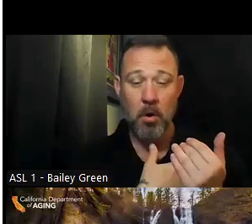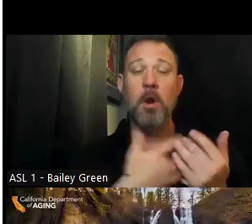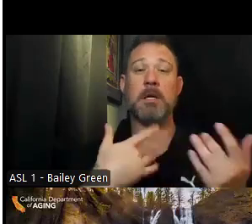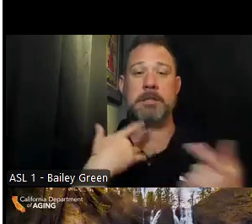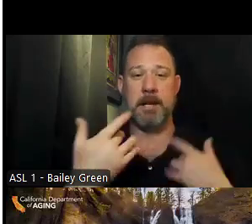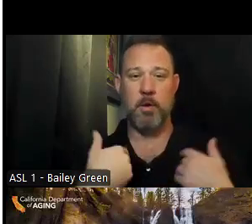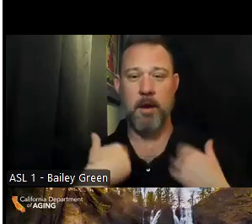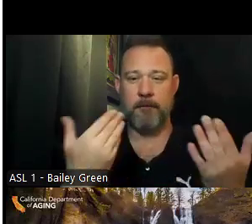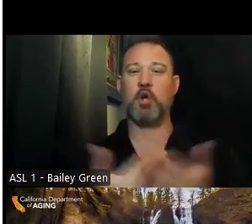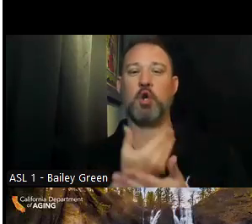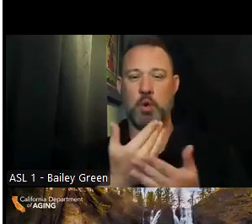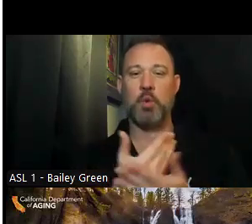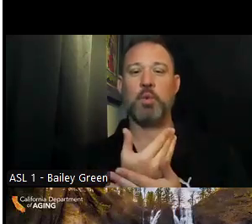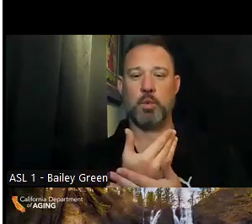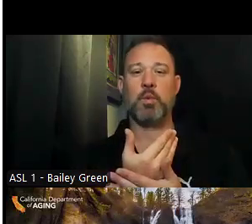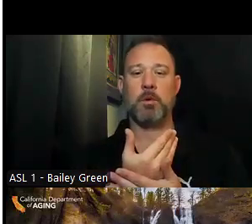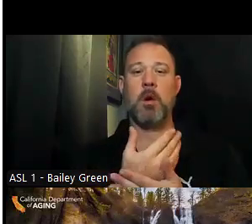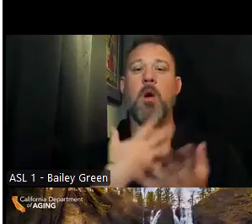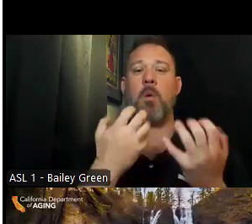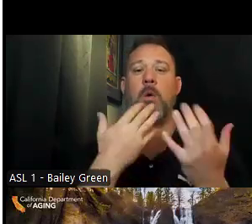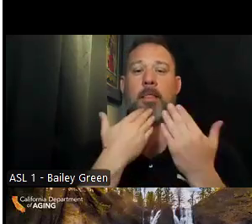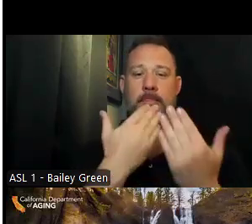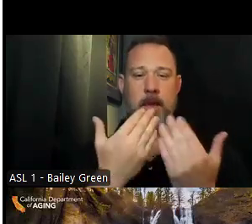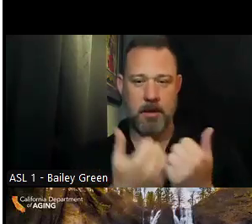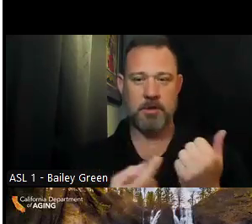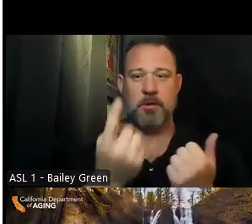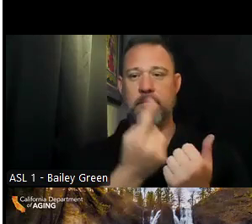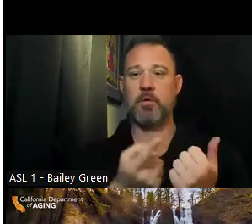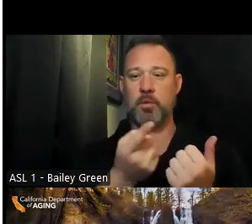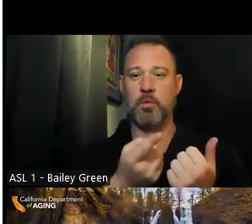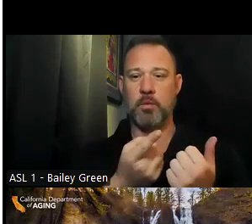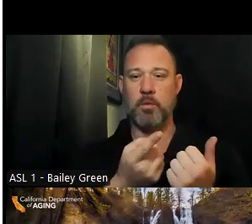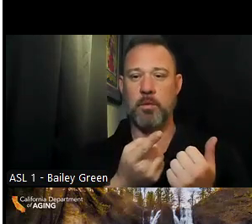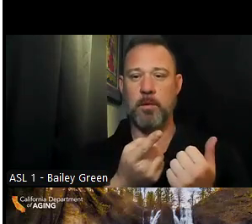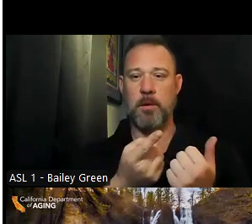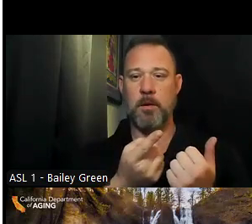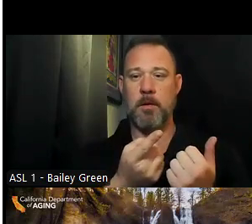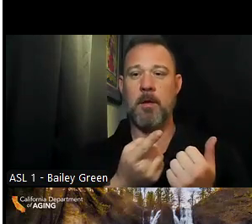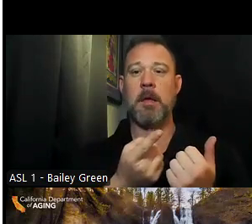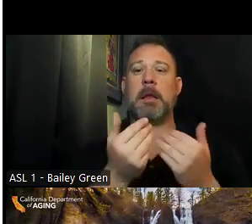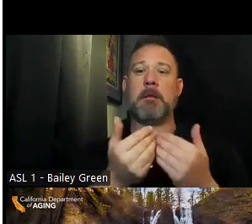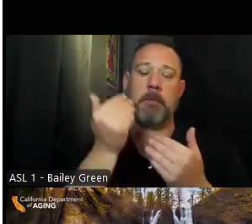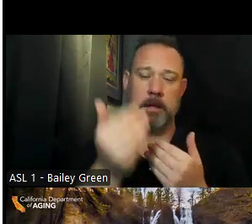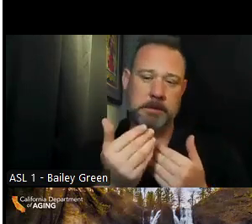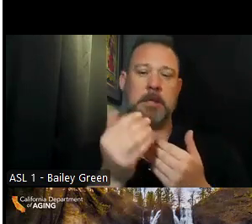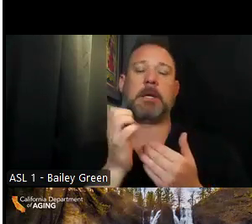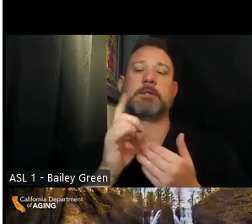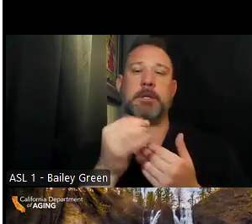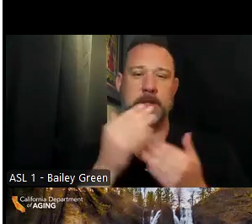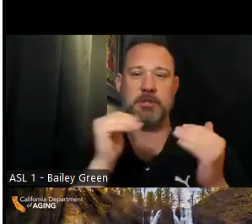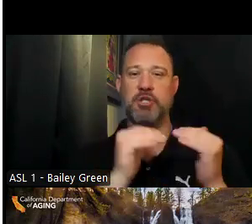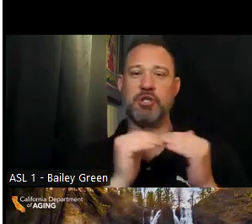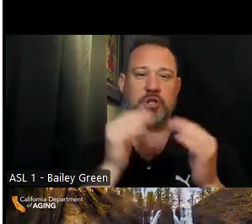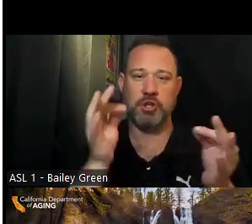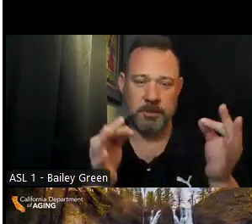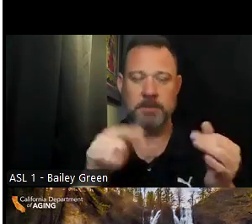new members on board. I want to thank each and every one of you in advancing elder and disability justice across communities